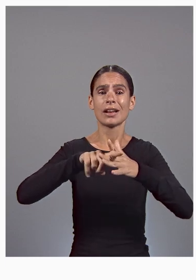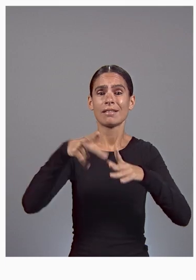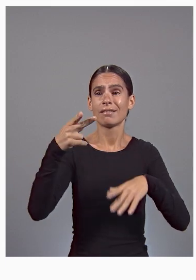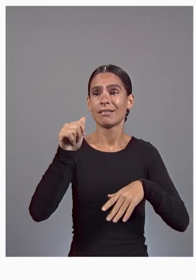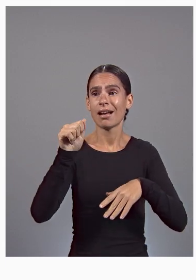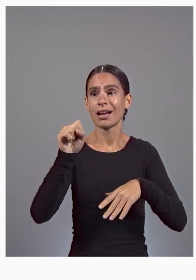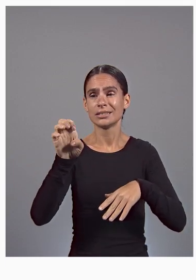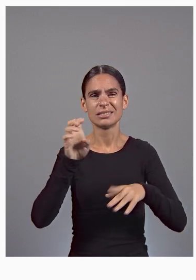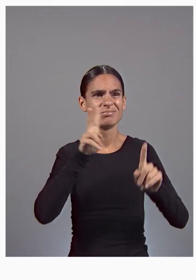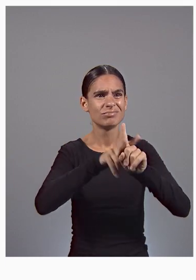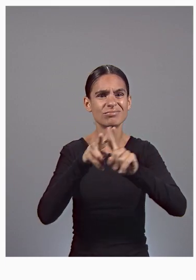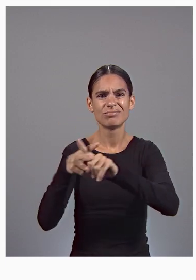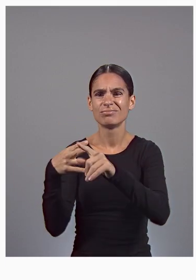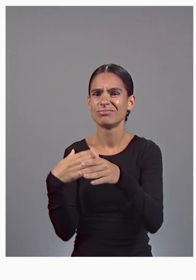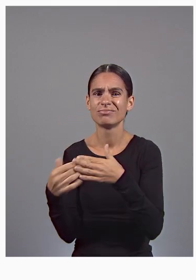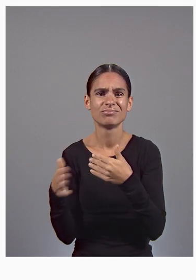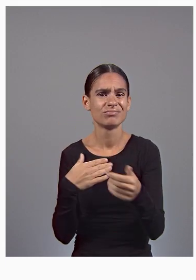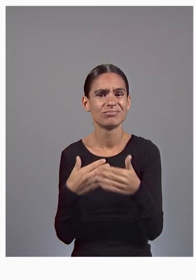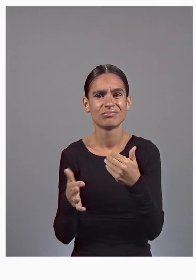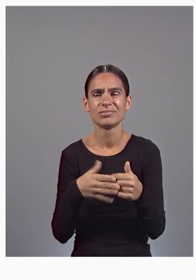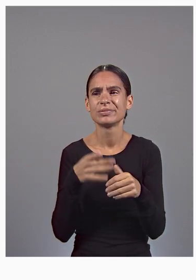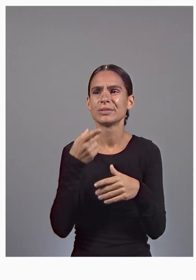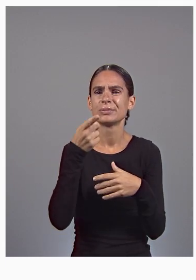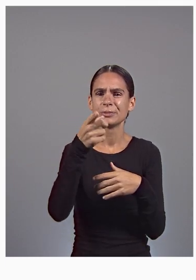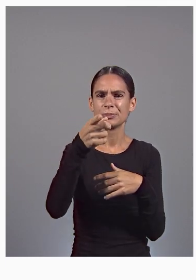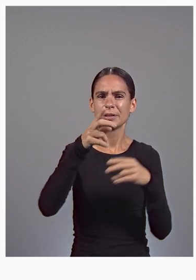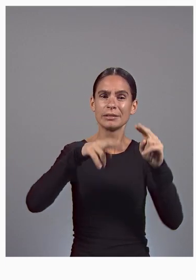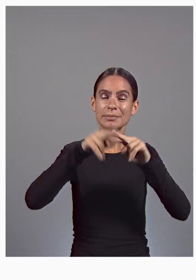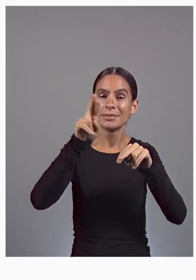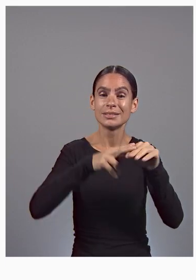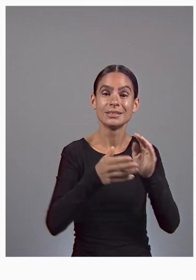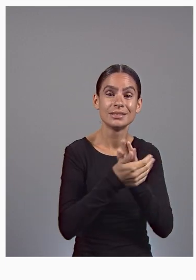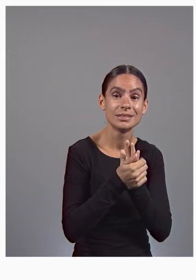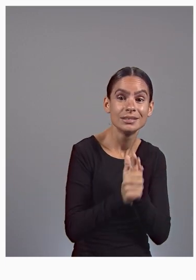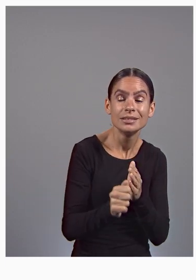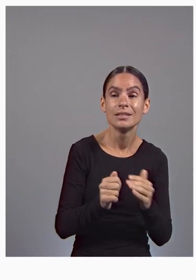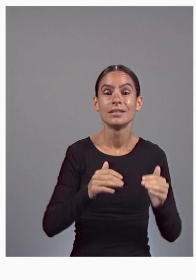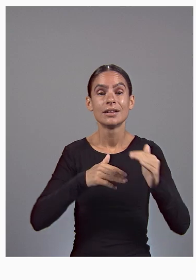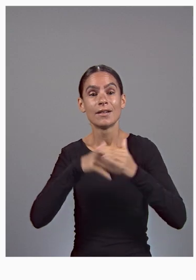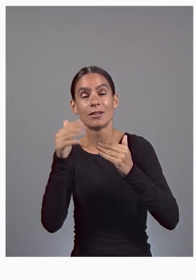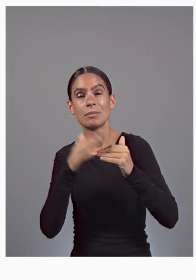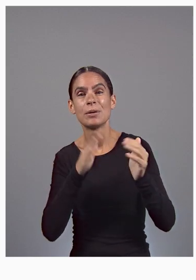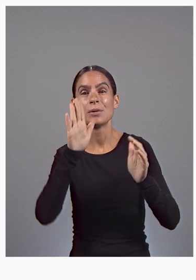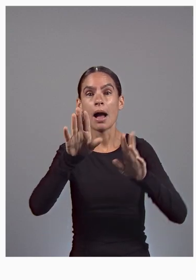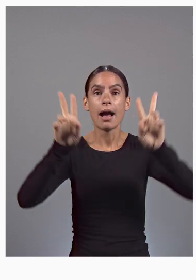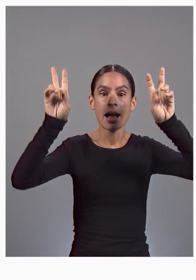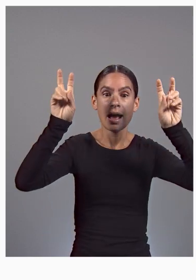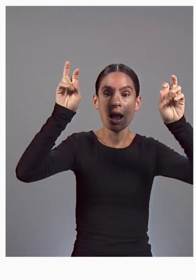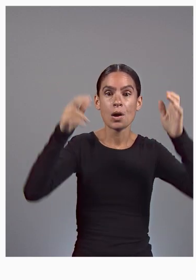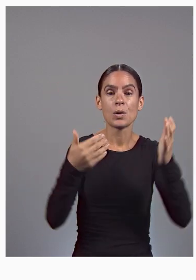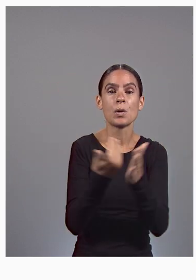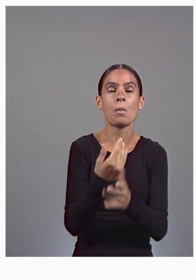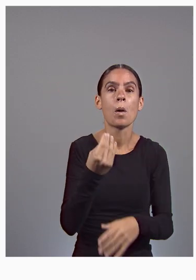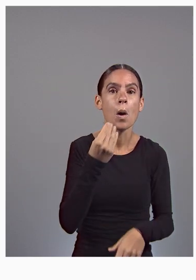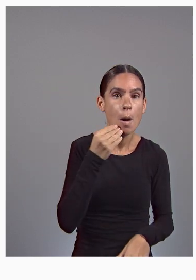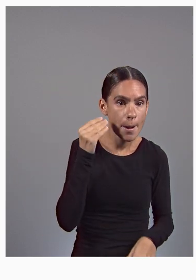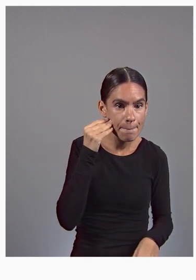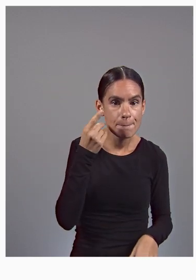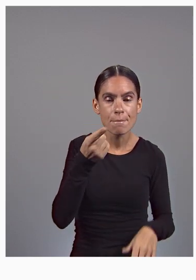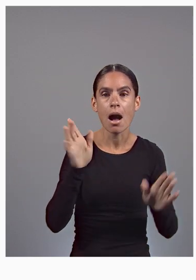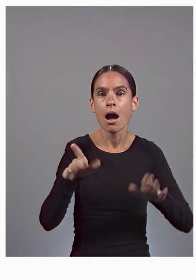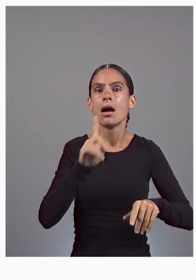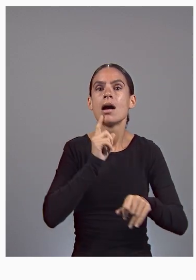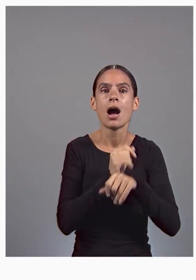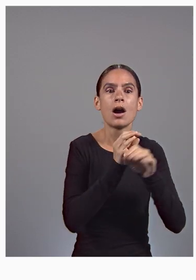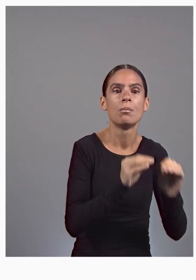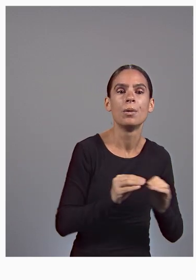phase, right? I'm building skills, I'm moving, kind of comfort in this new home I have, but I haven't moved really anything. So some of you might think this is where you